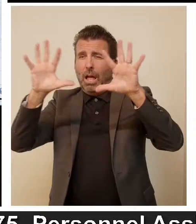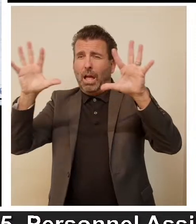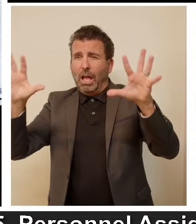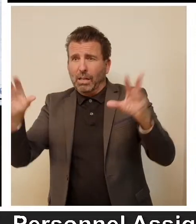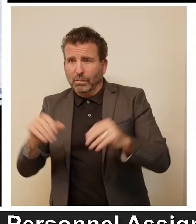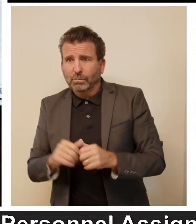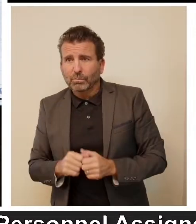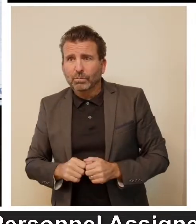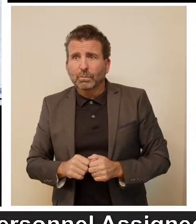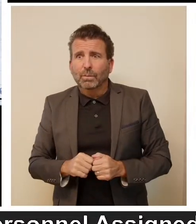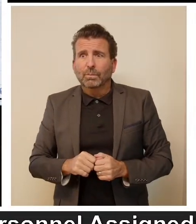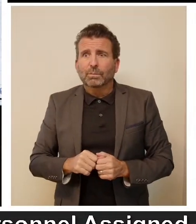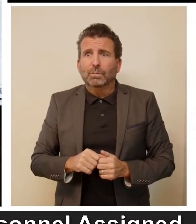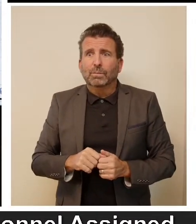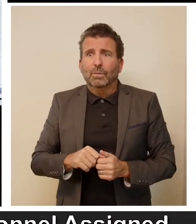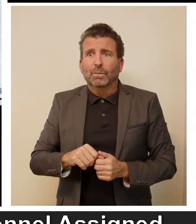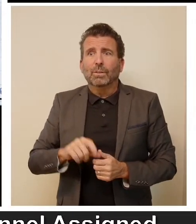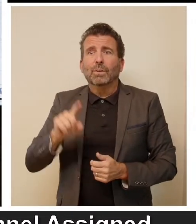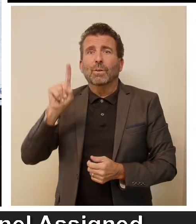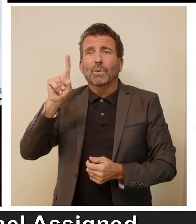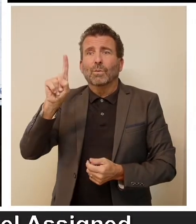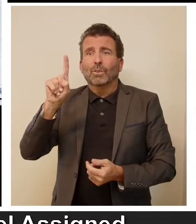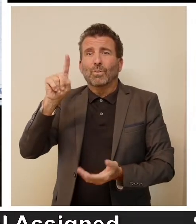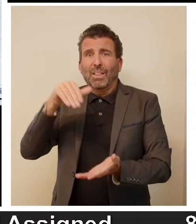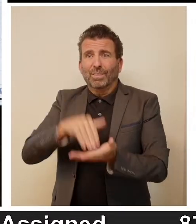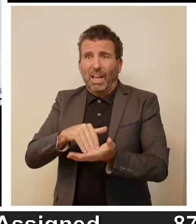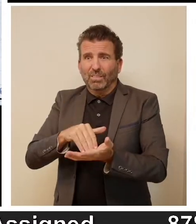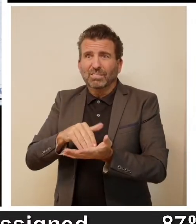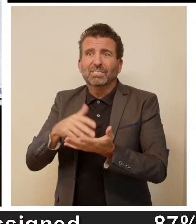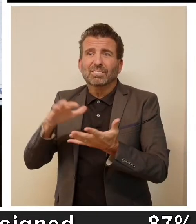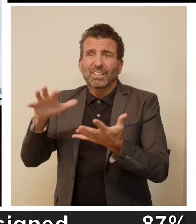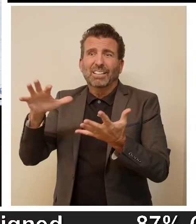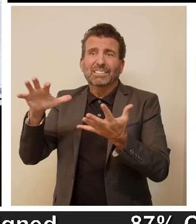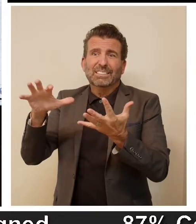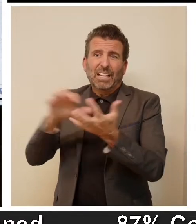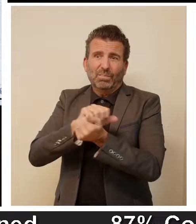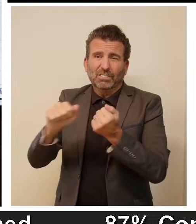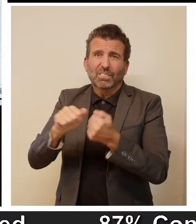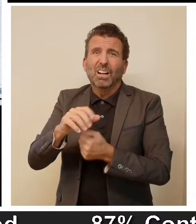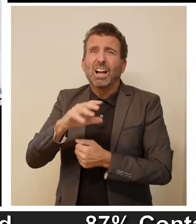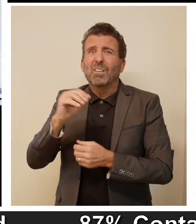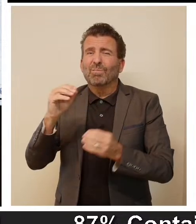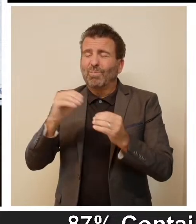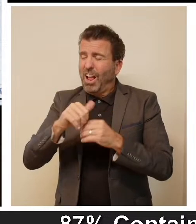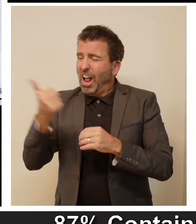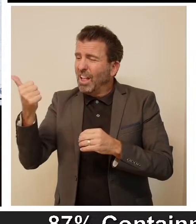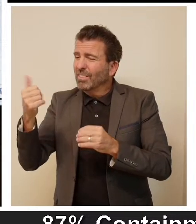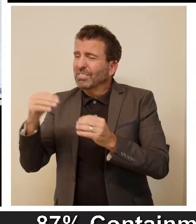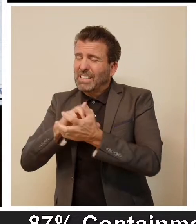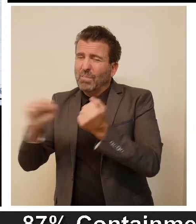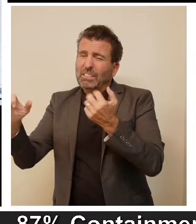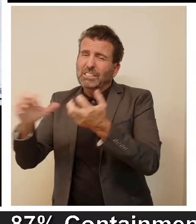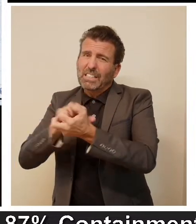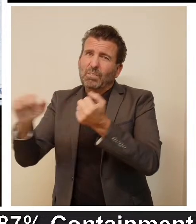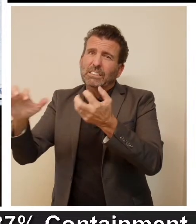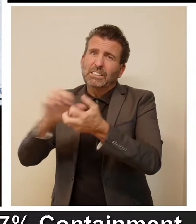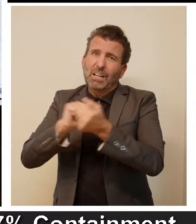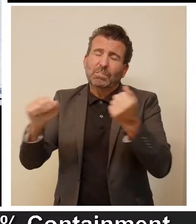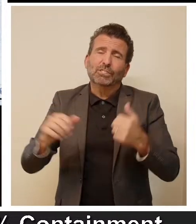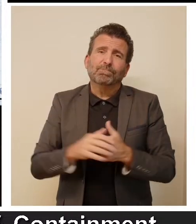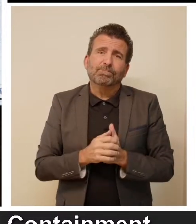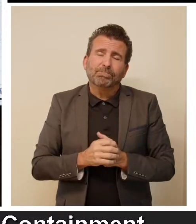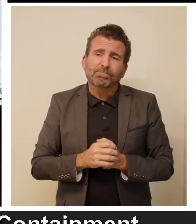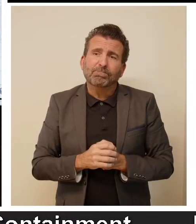confirmed destroyed. I did want to speak a little bit. Obviously, this is the last virtual meeting. Yesterday evening, we had a great collaboration with the public